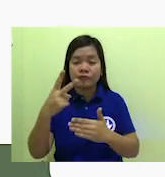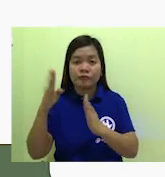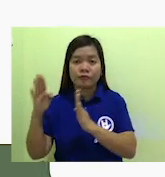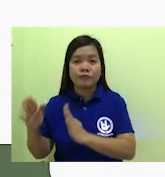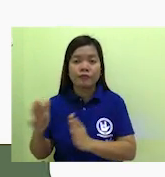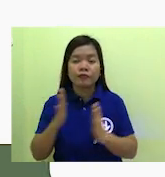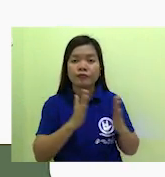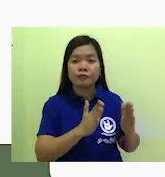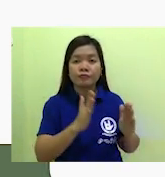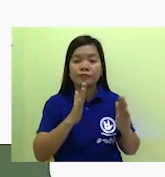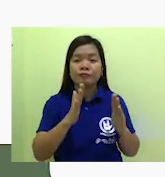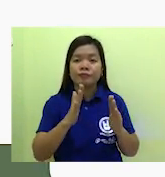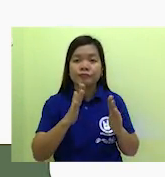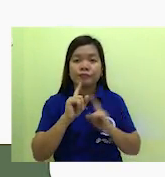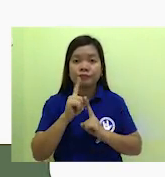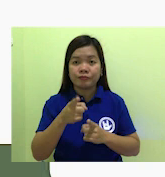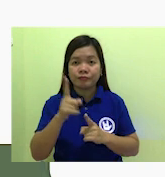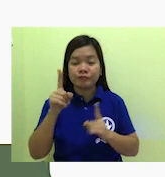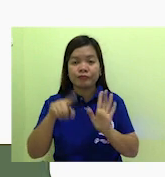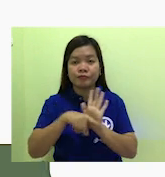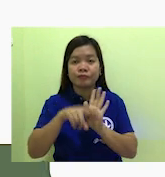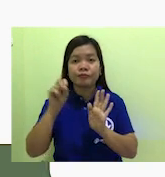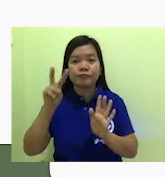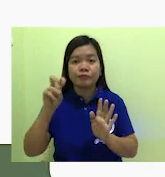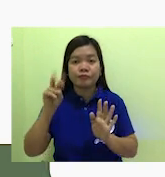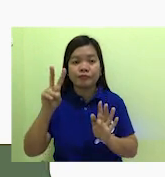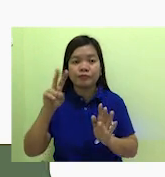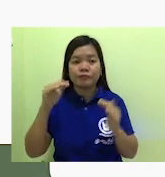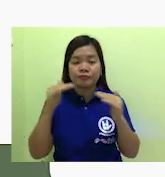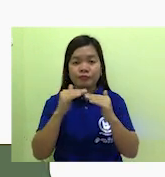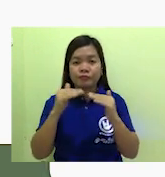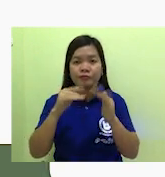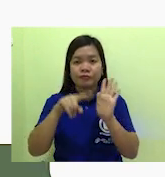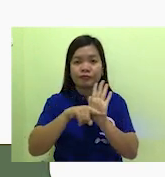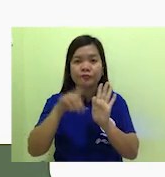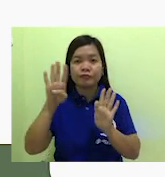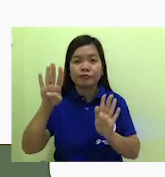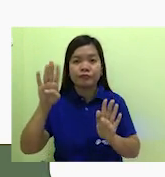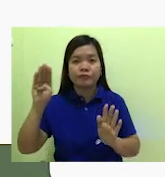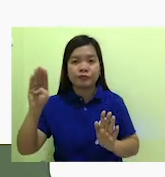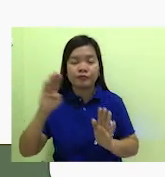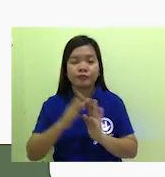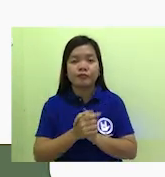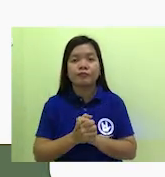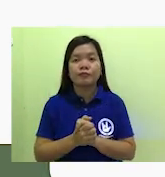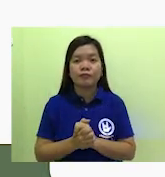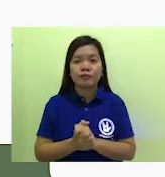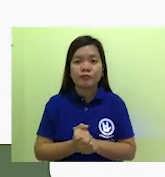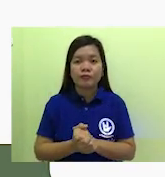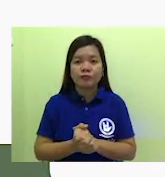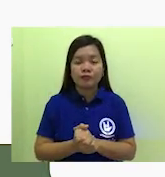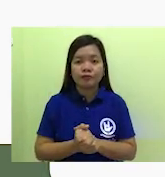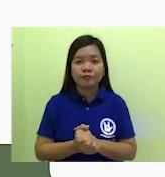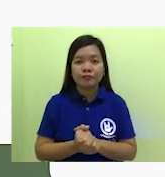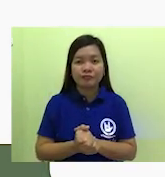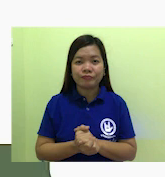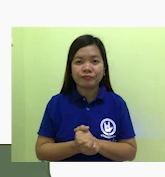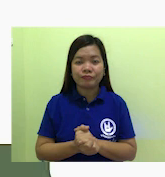equation, resulting in negative 12 equals negative 4b.